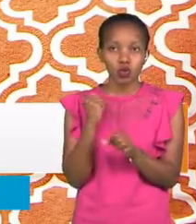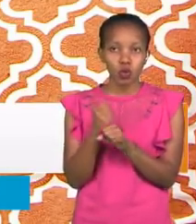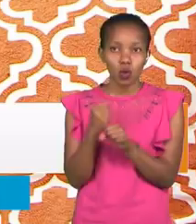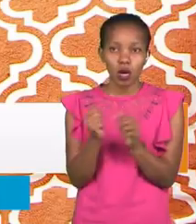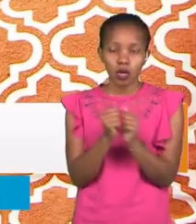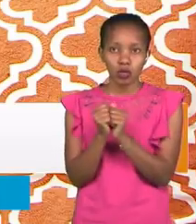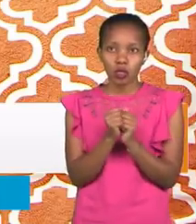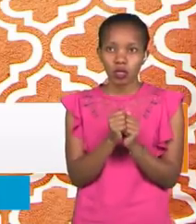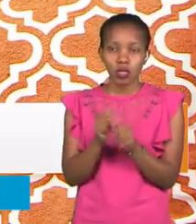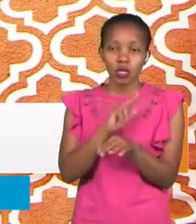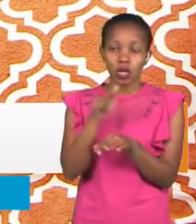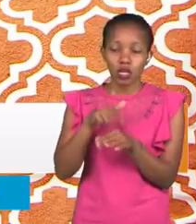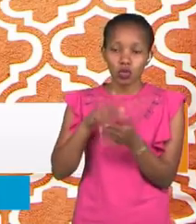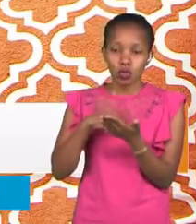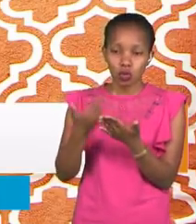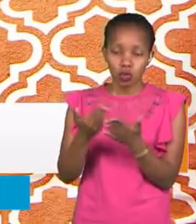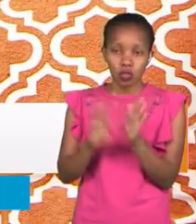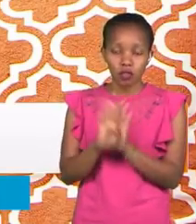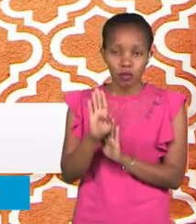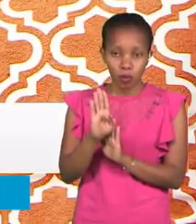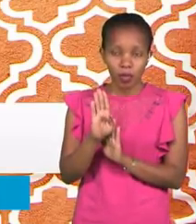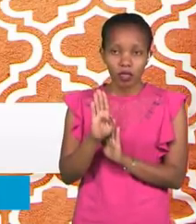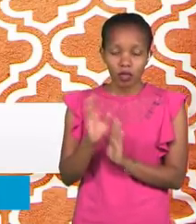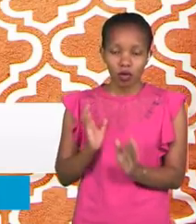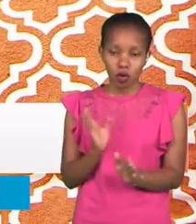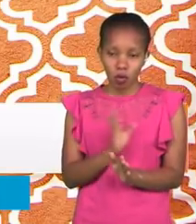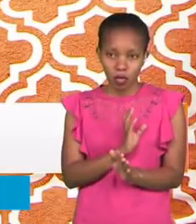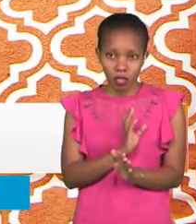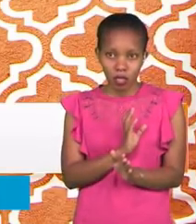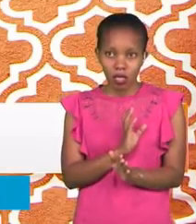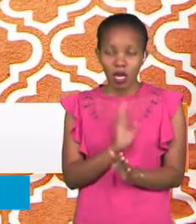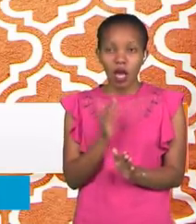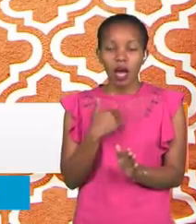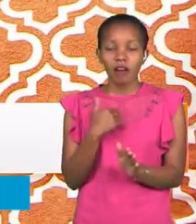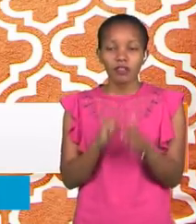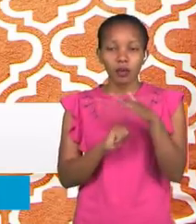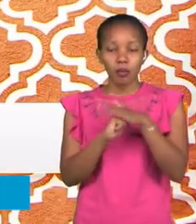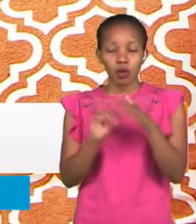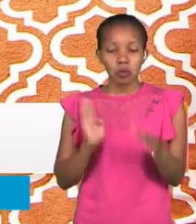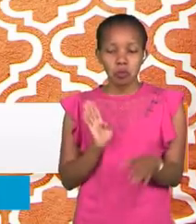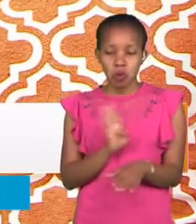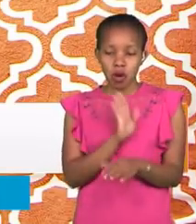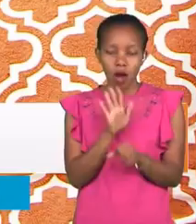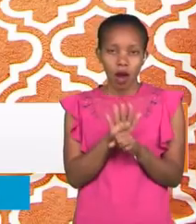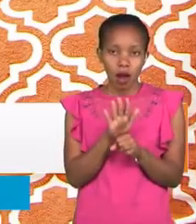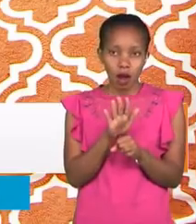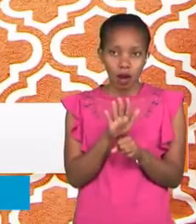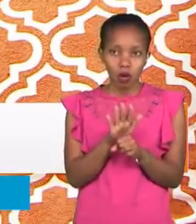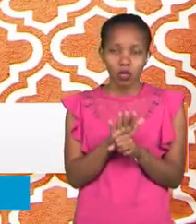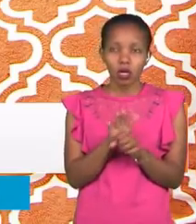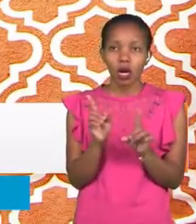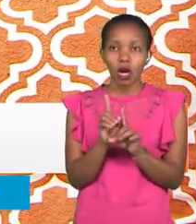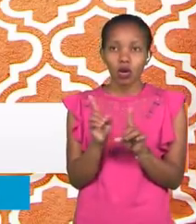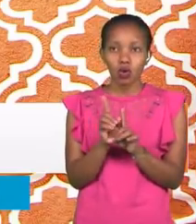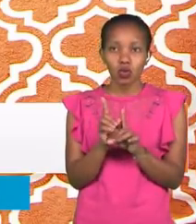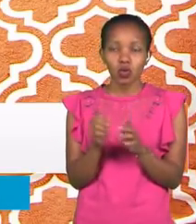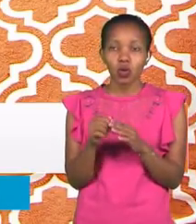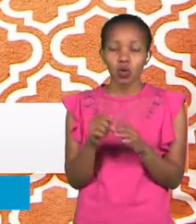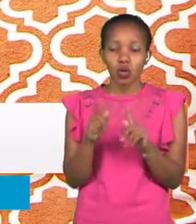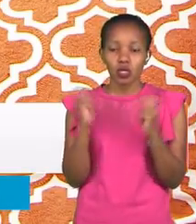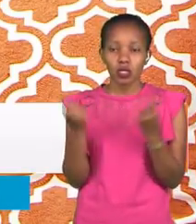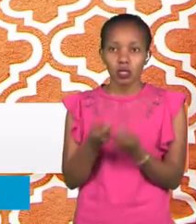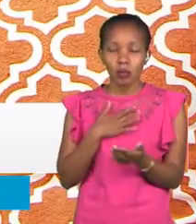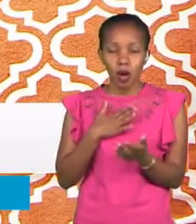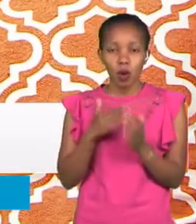National Resource Development Committee. Okay. We have the backing of our board. Uh-huh. We have the backing of our what we call our executive team, which